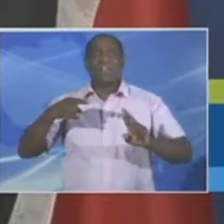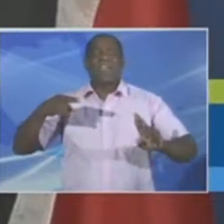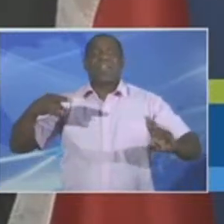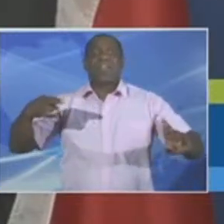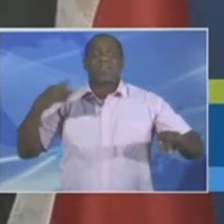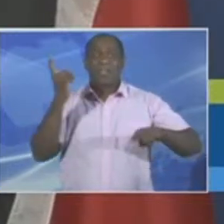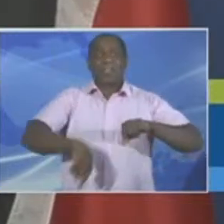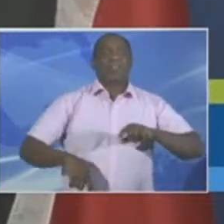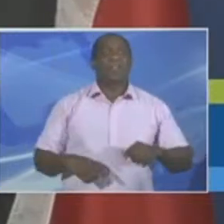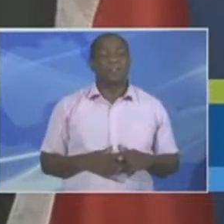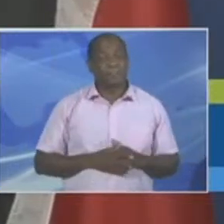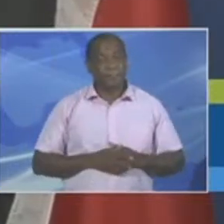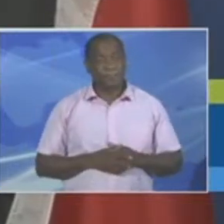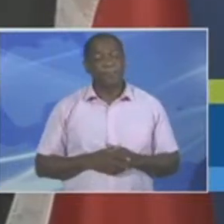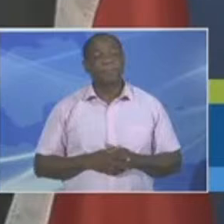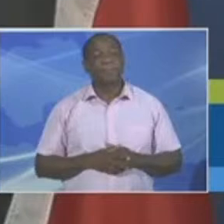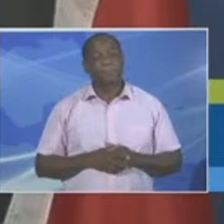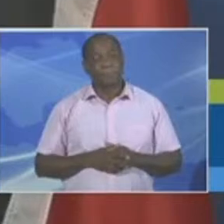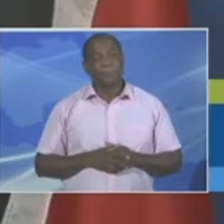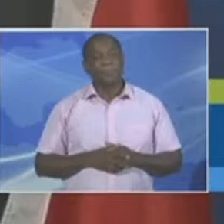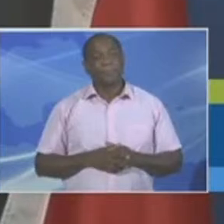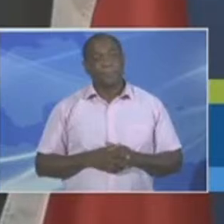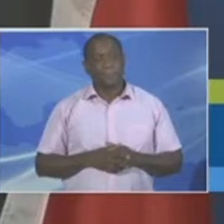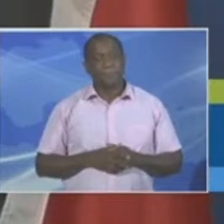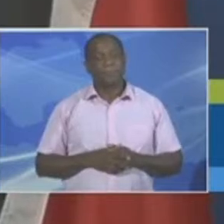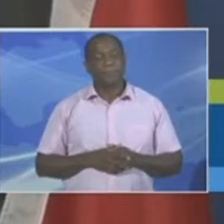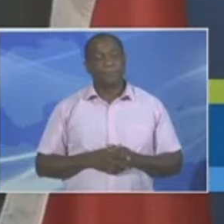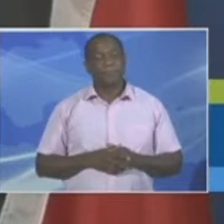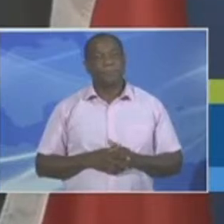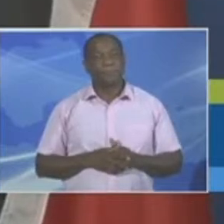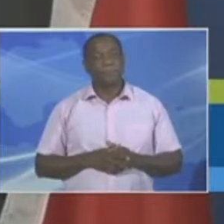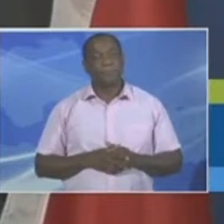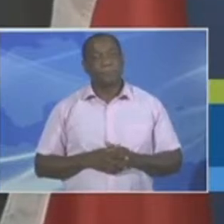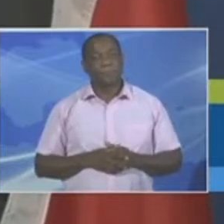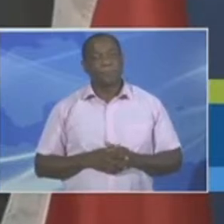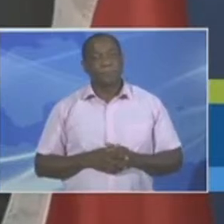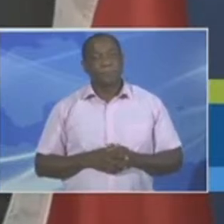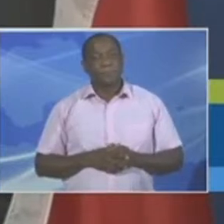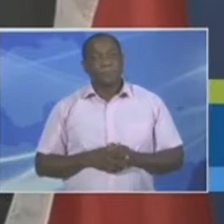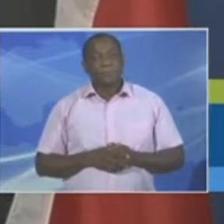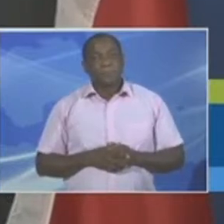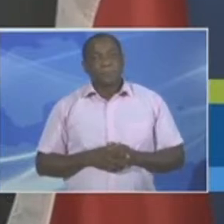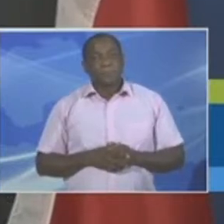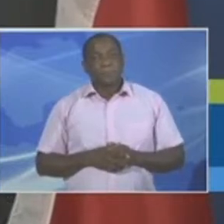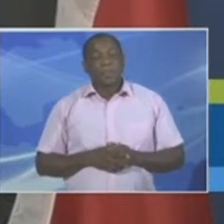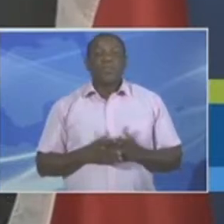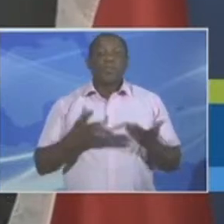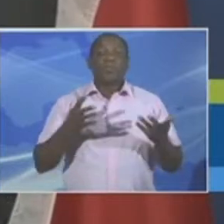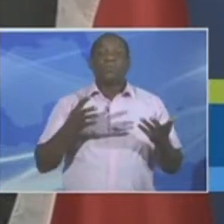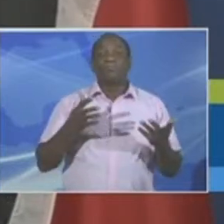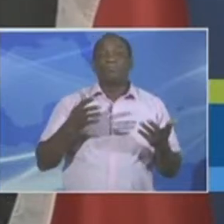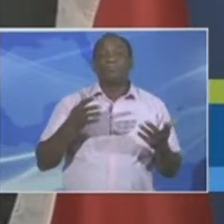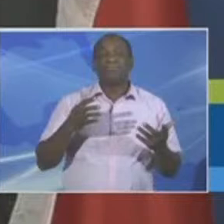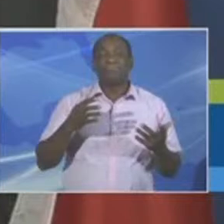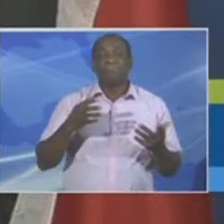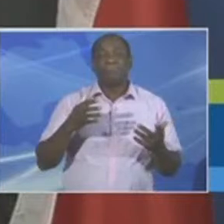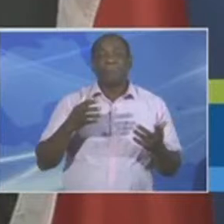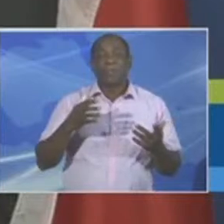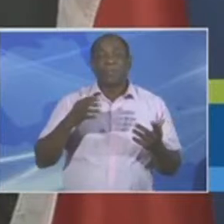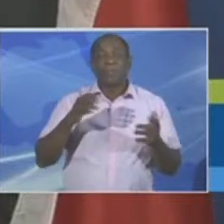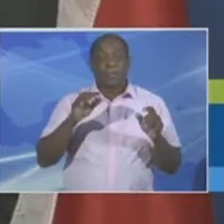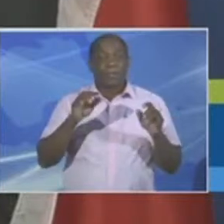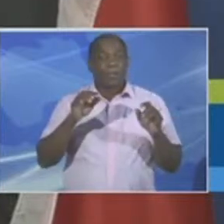early part of this experience, this 2-year experience, that our fears were real